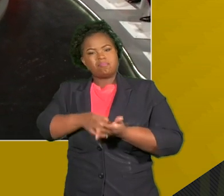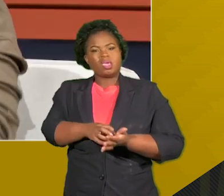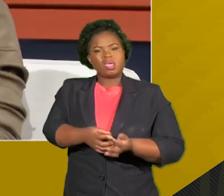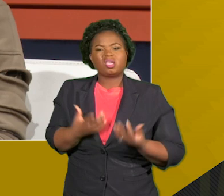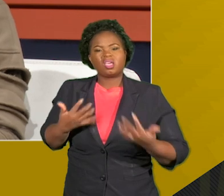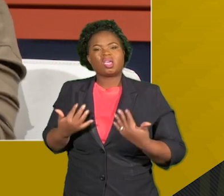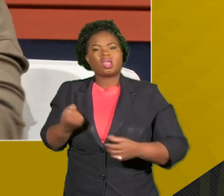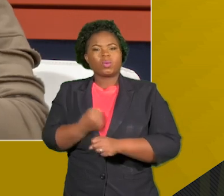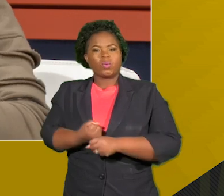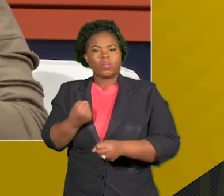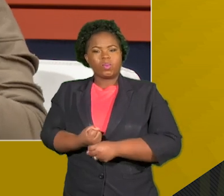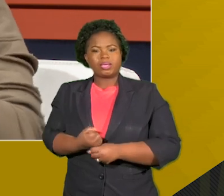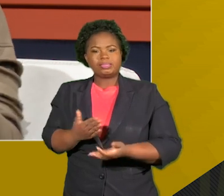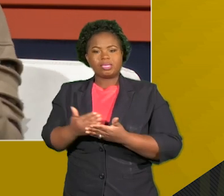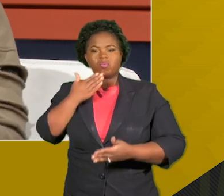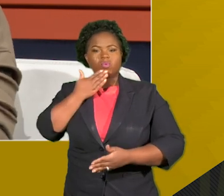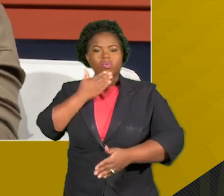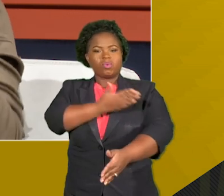everything.